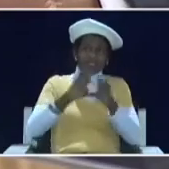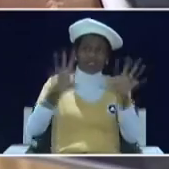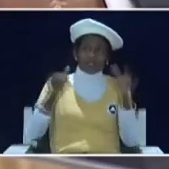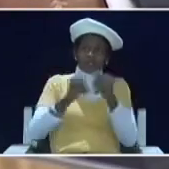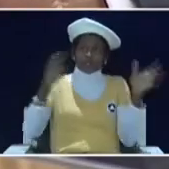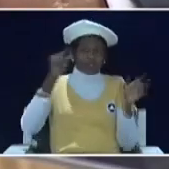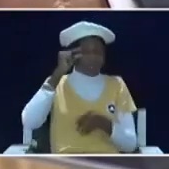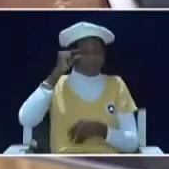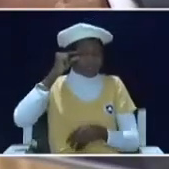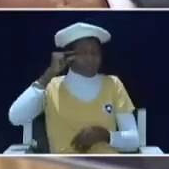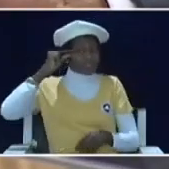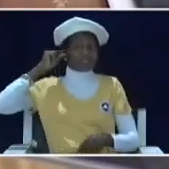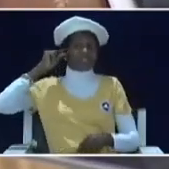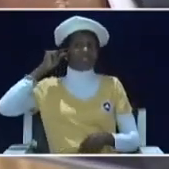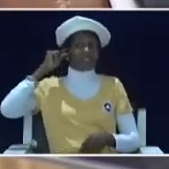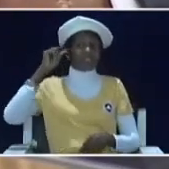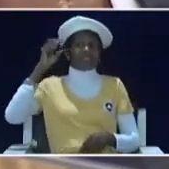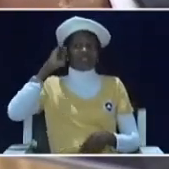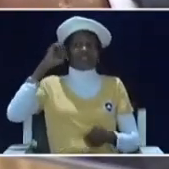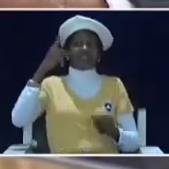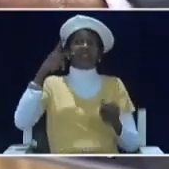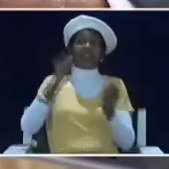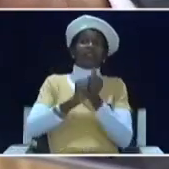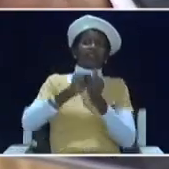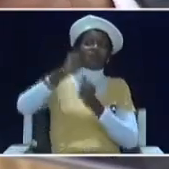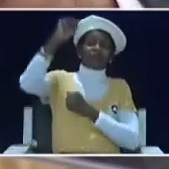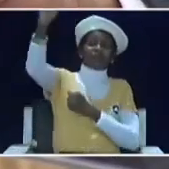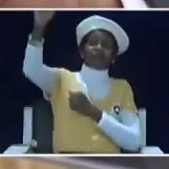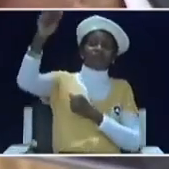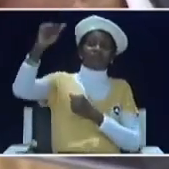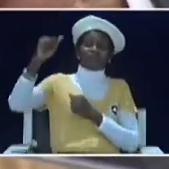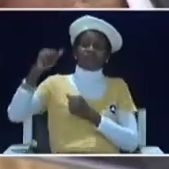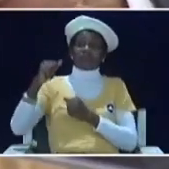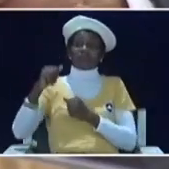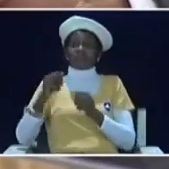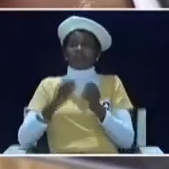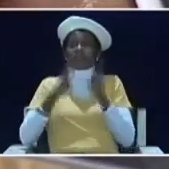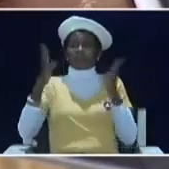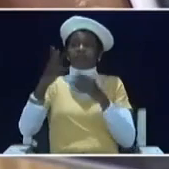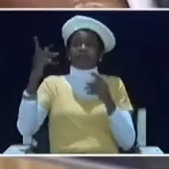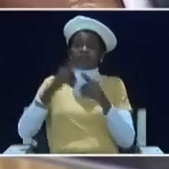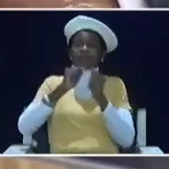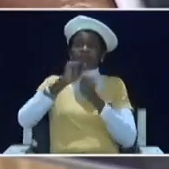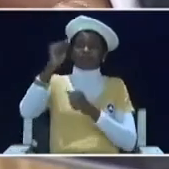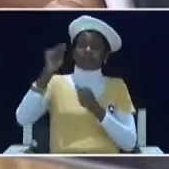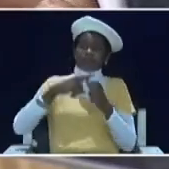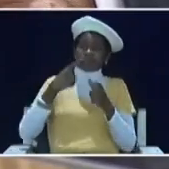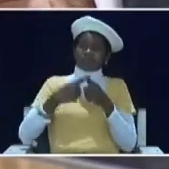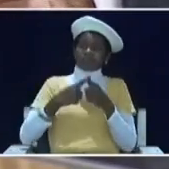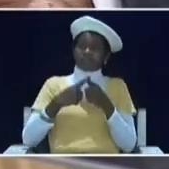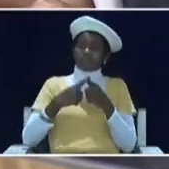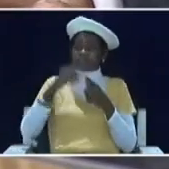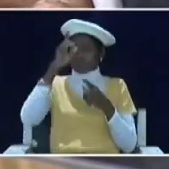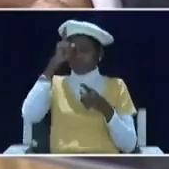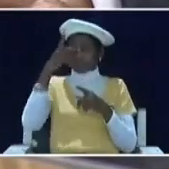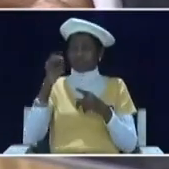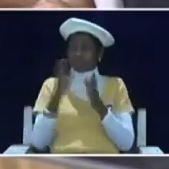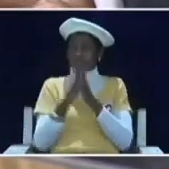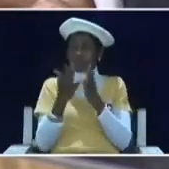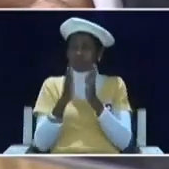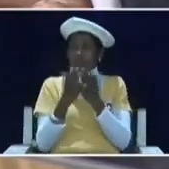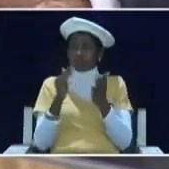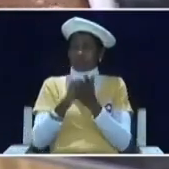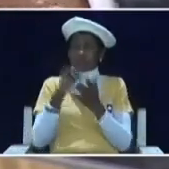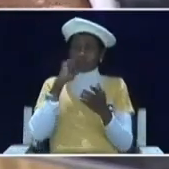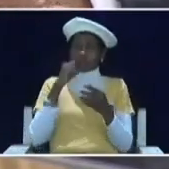without the head of glasses. I could see from far, read objects from far. Then the Daddy Adeboye's book that I